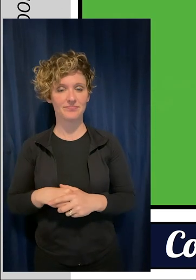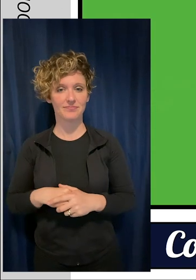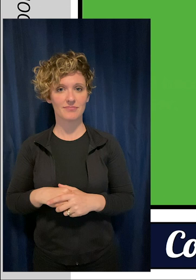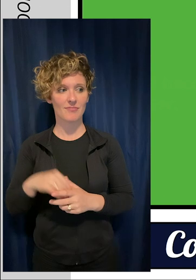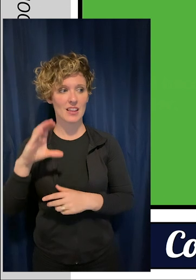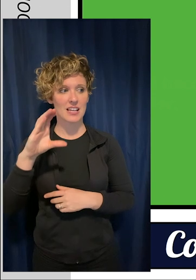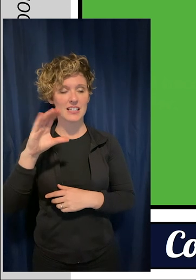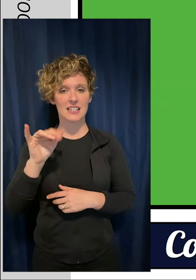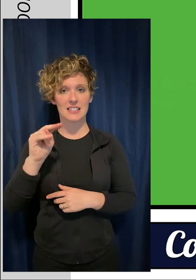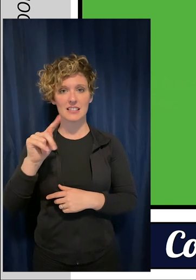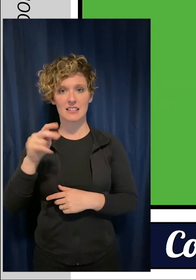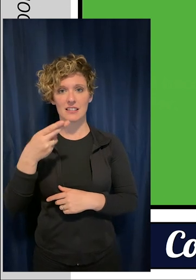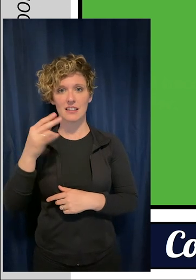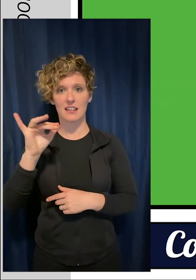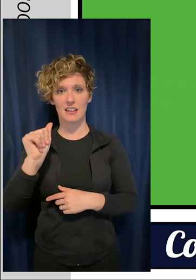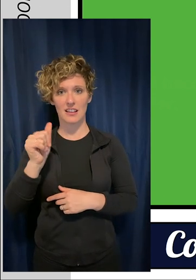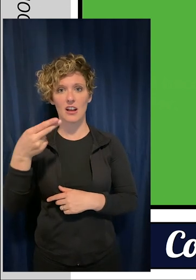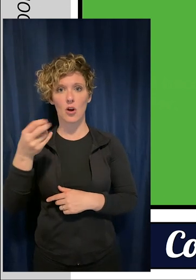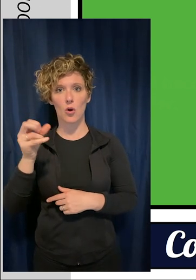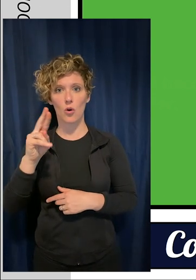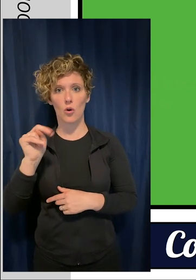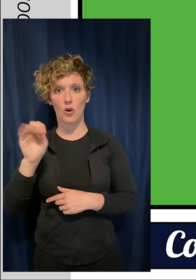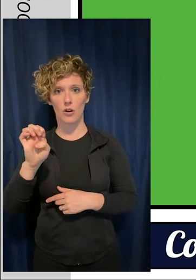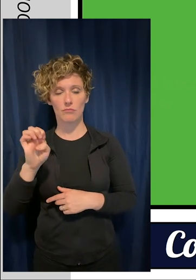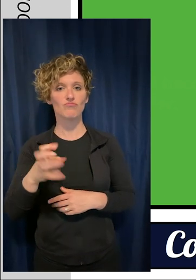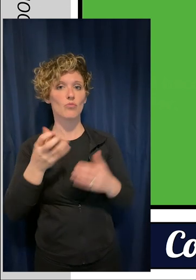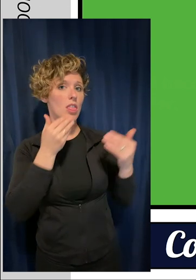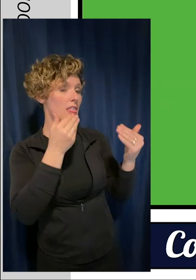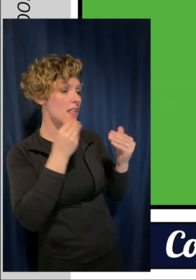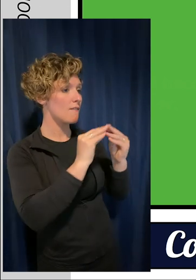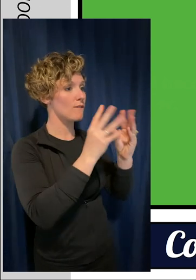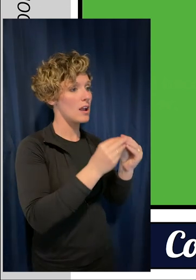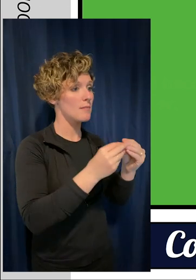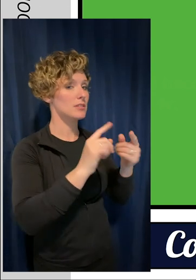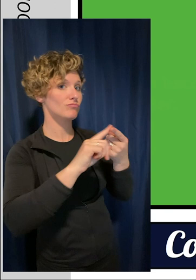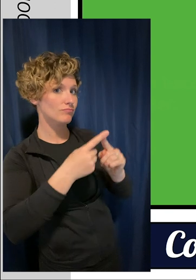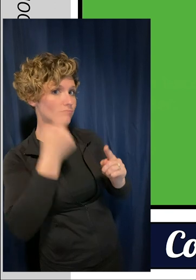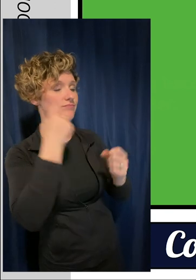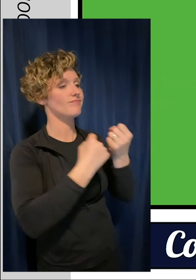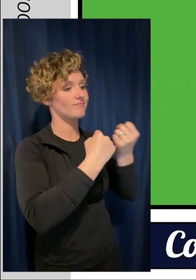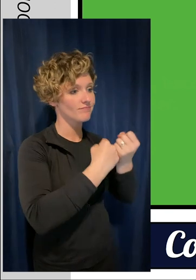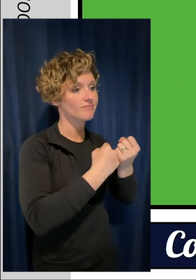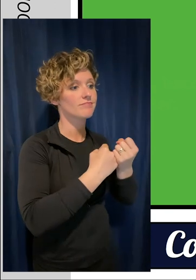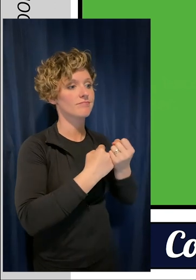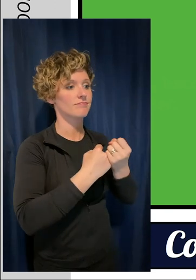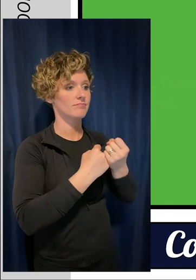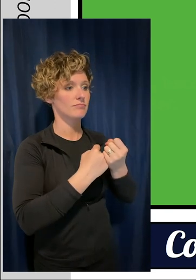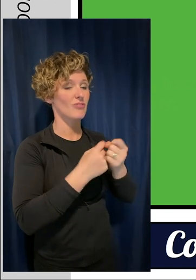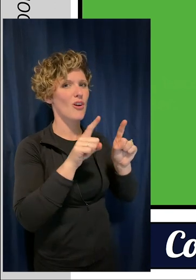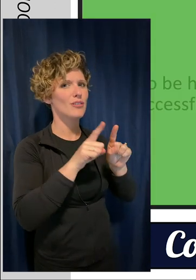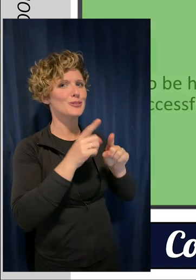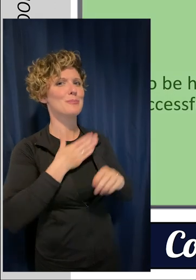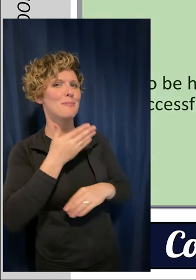Cynthia Horn would like to thank her family and friends for supporting her. She would also like to give a special shout out to her best friend,